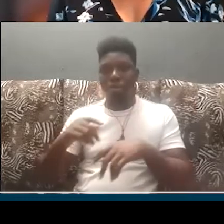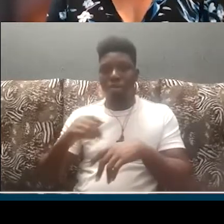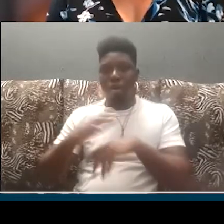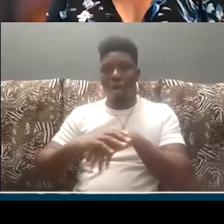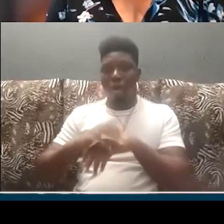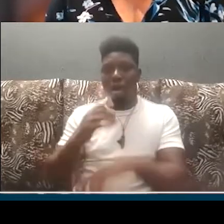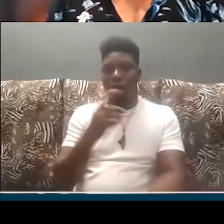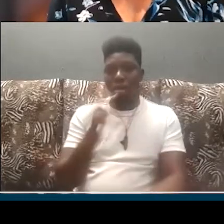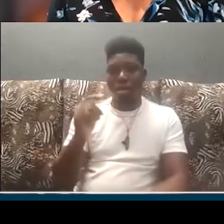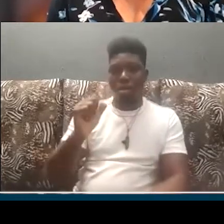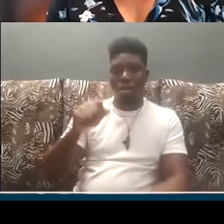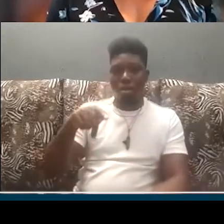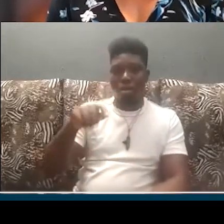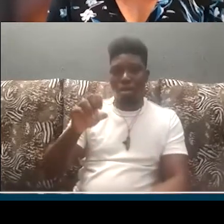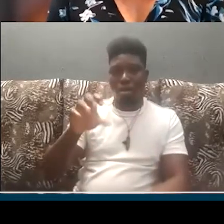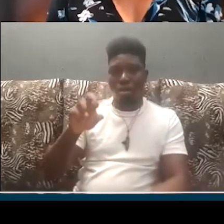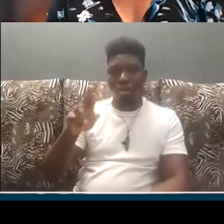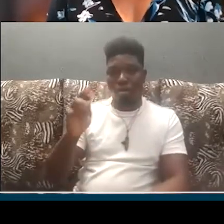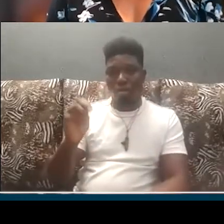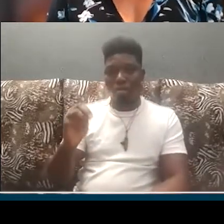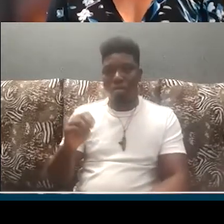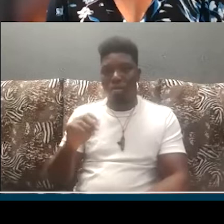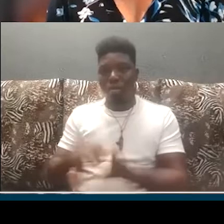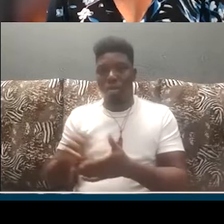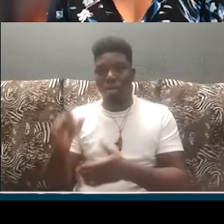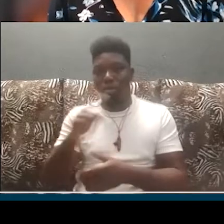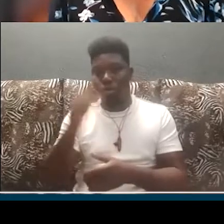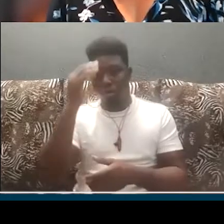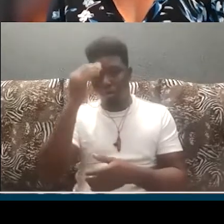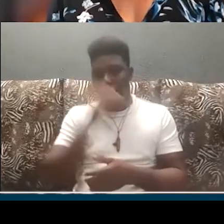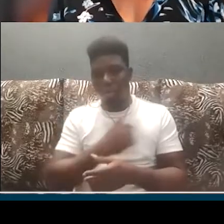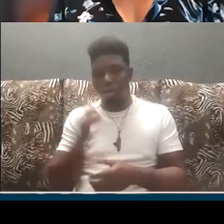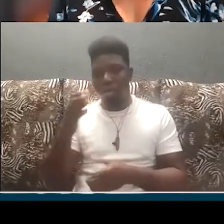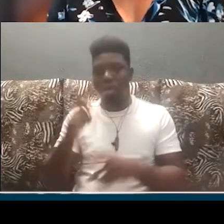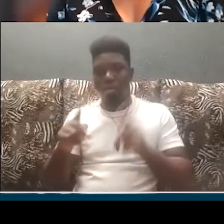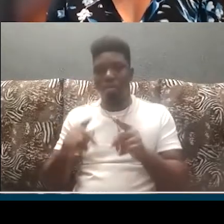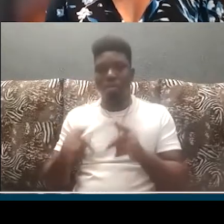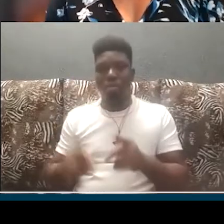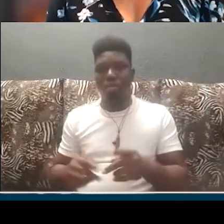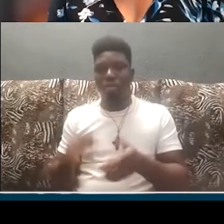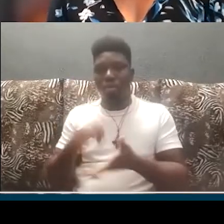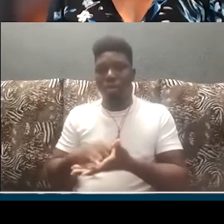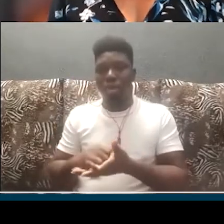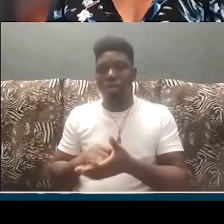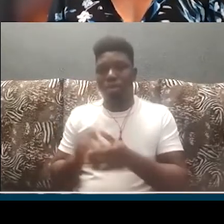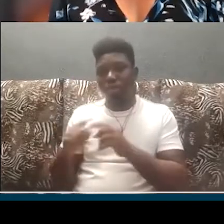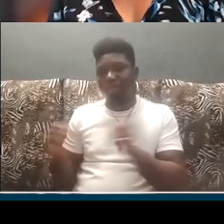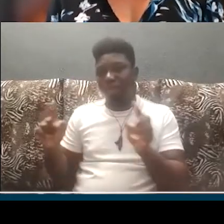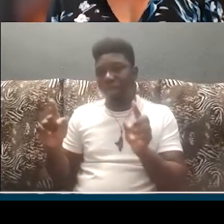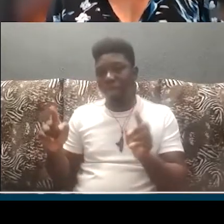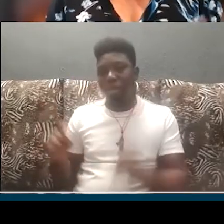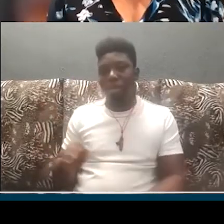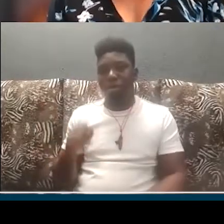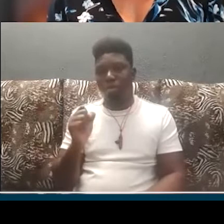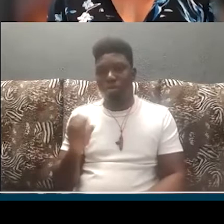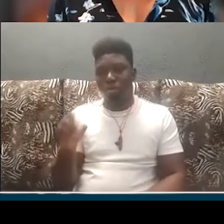on the spectrum. And then there are other people on the spectrum that present differently. So you may or may not know they're on